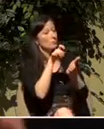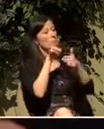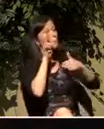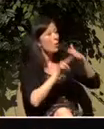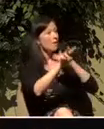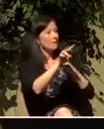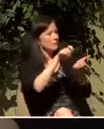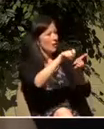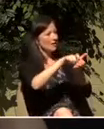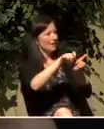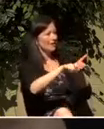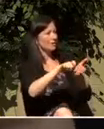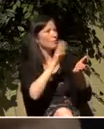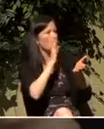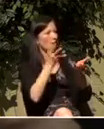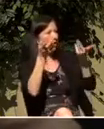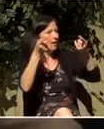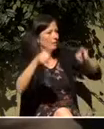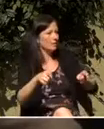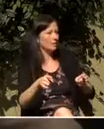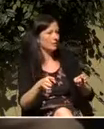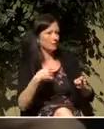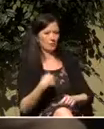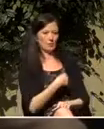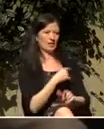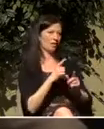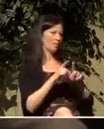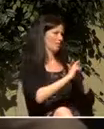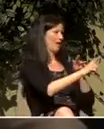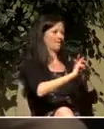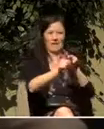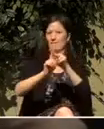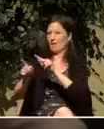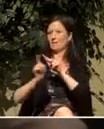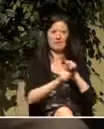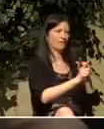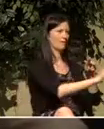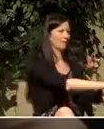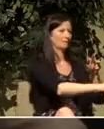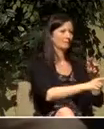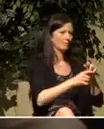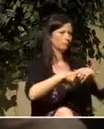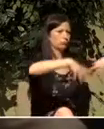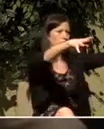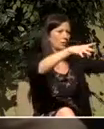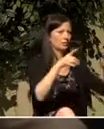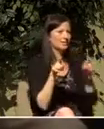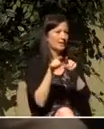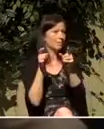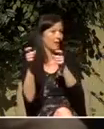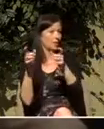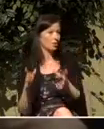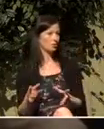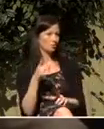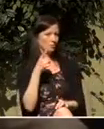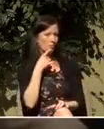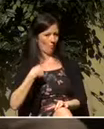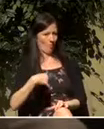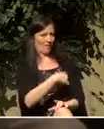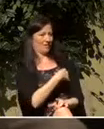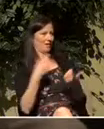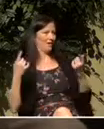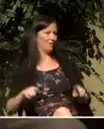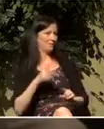be fulfilled. And we all tore off in a hurry in different directions, just like the Master said would